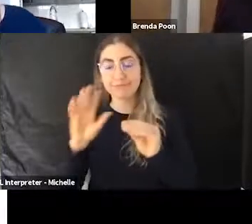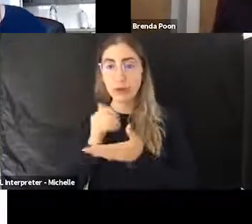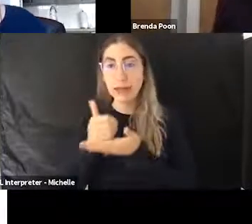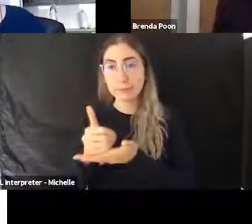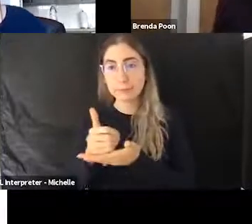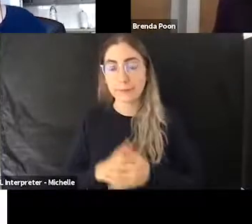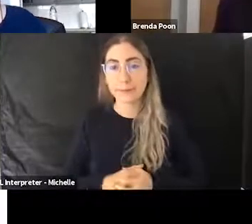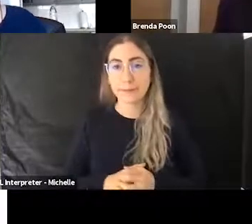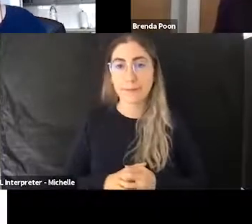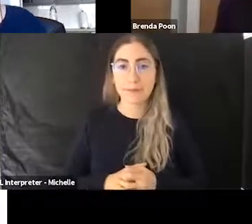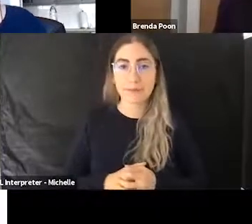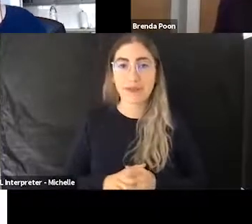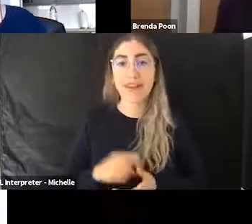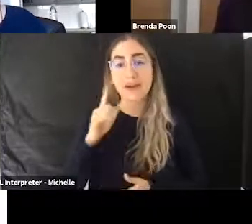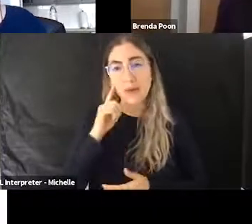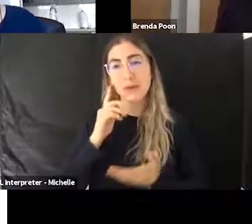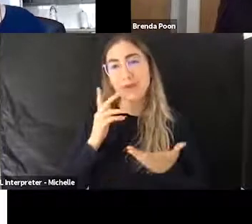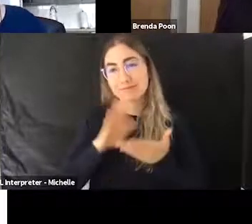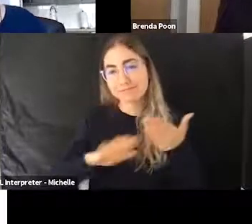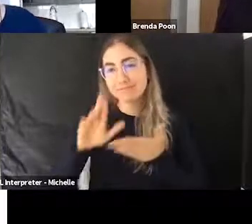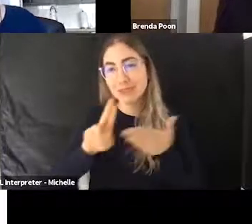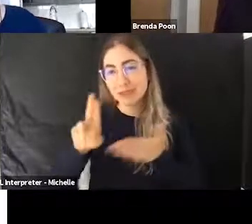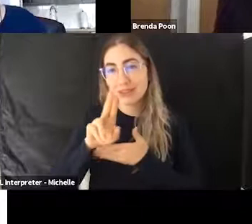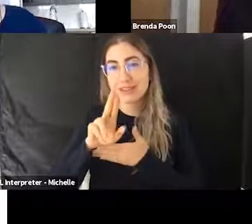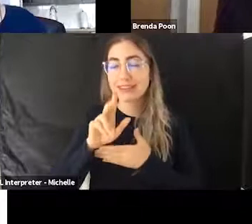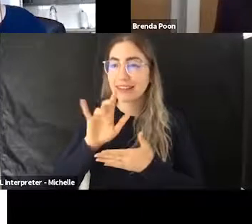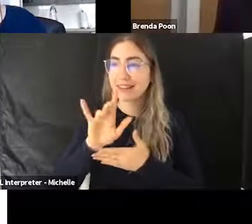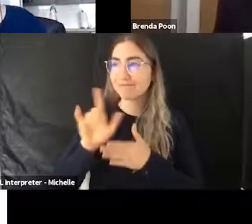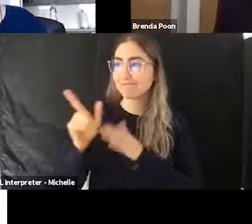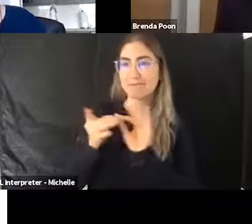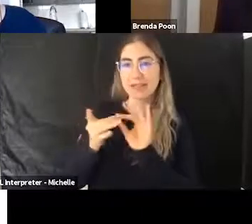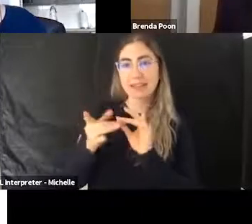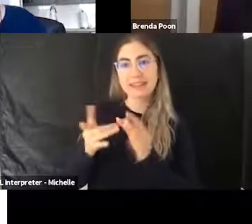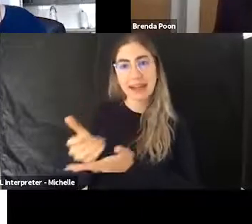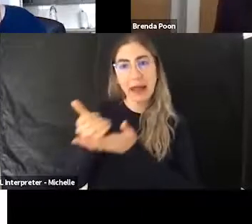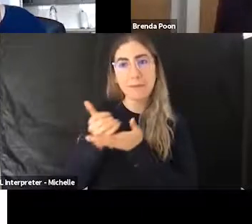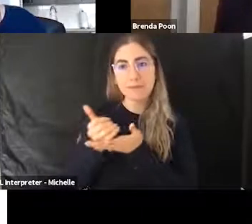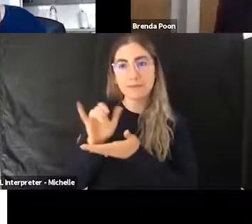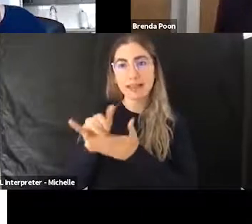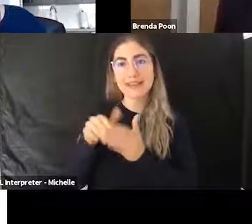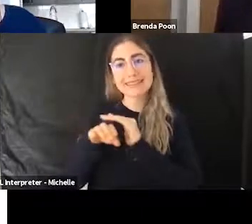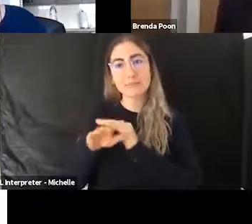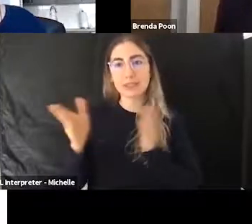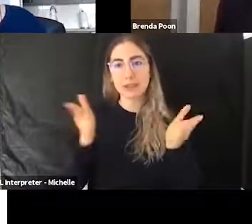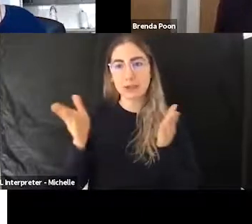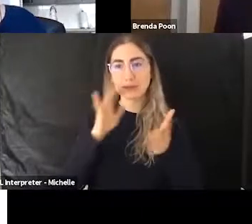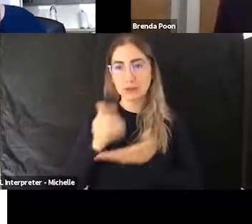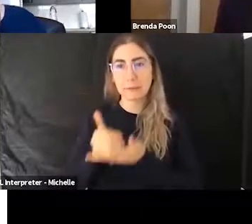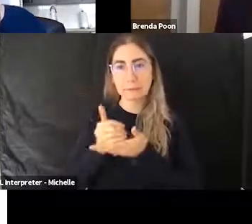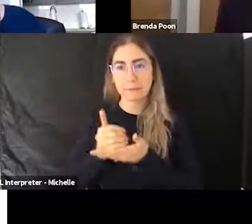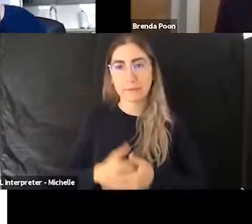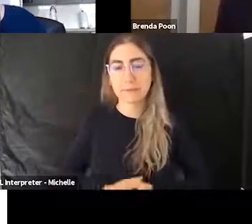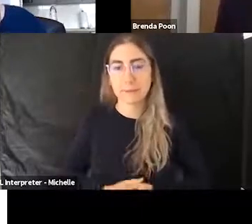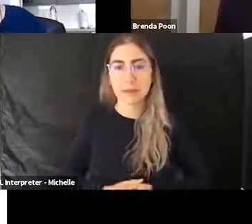think we found in post-secondary settings, there was mention of the helpfulness of accessibility services. A second